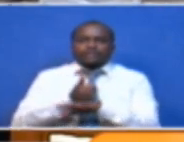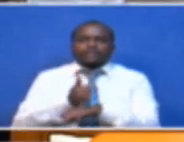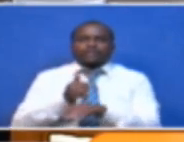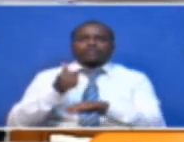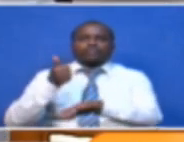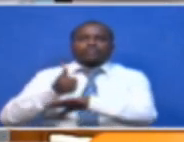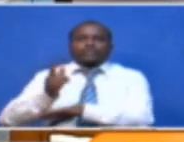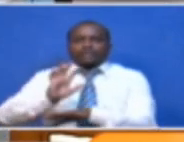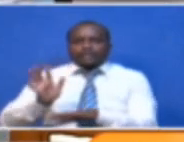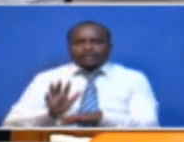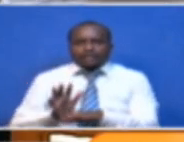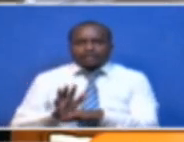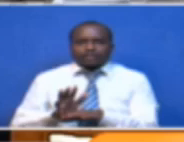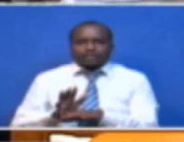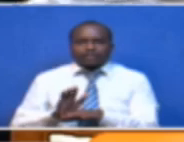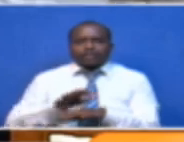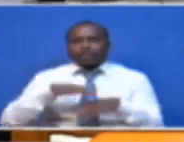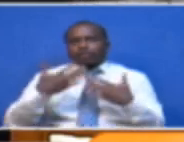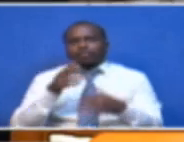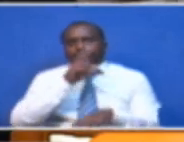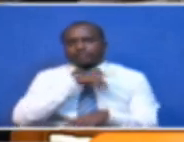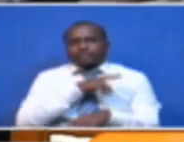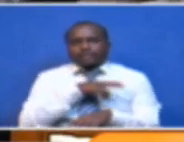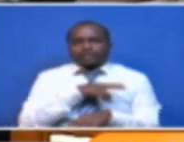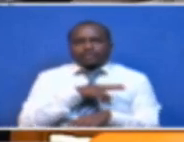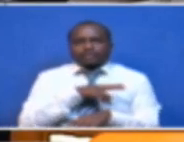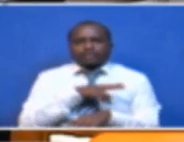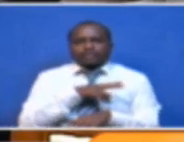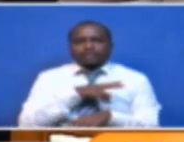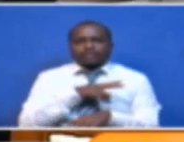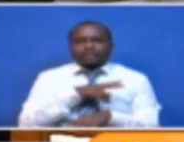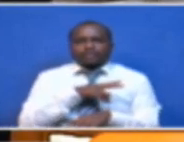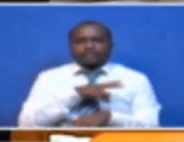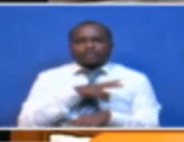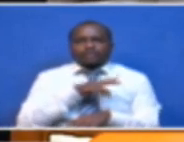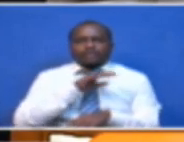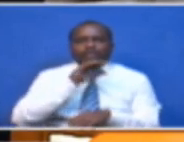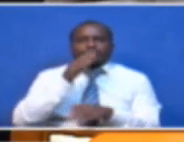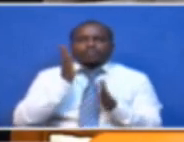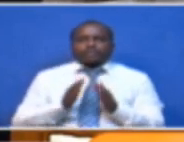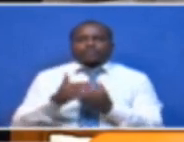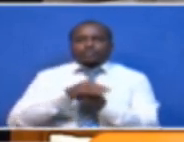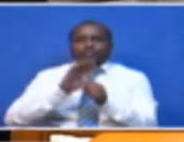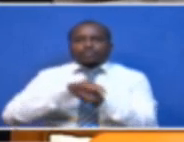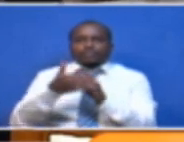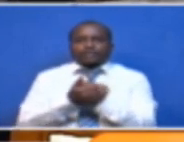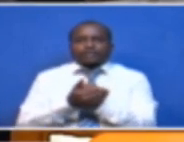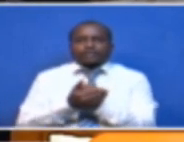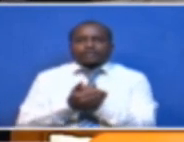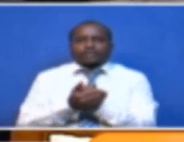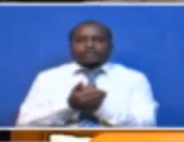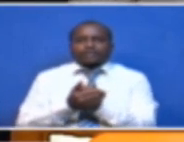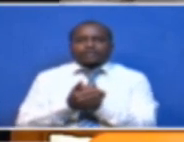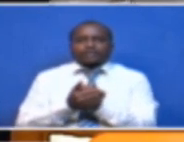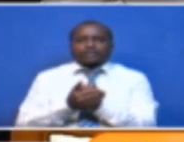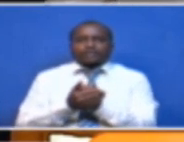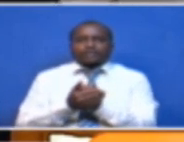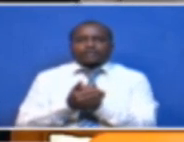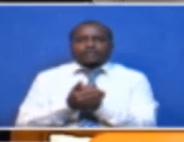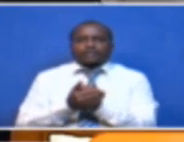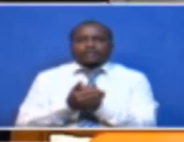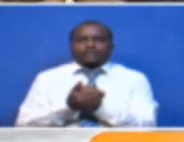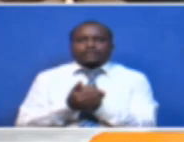usimtukane wala usimdharau aliye kuumba ndiye aliye